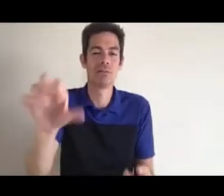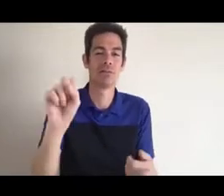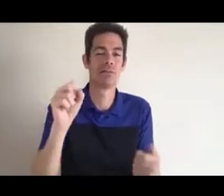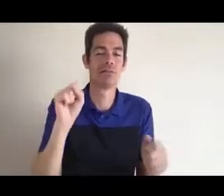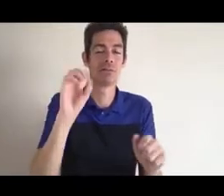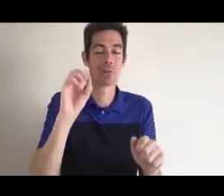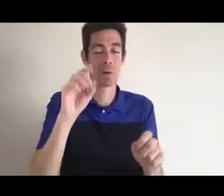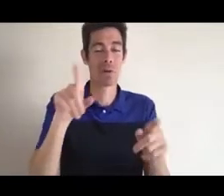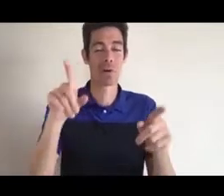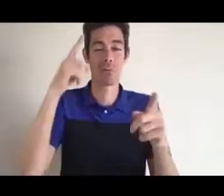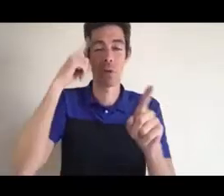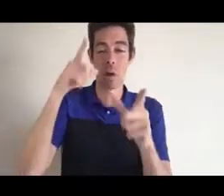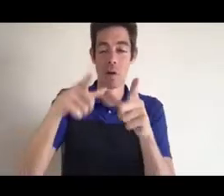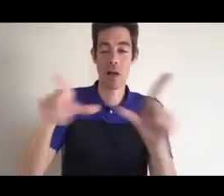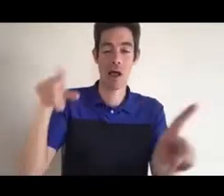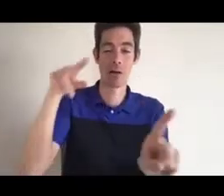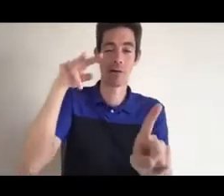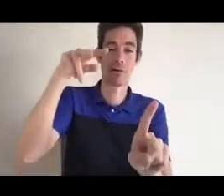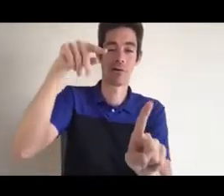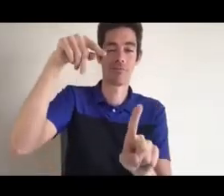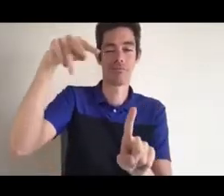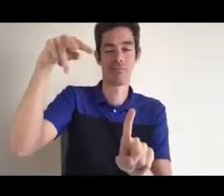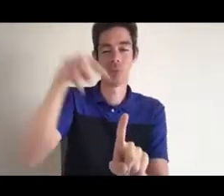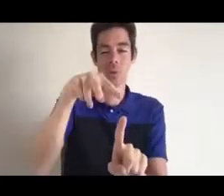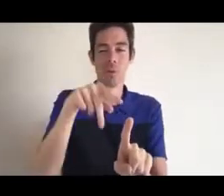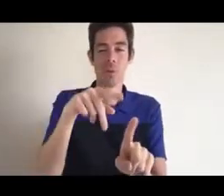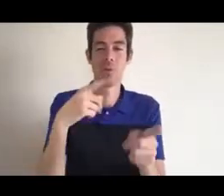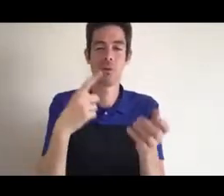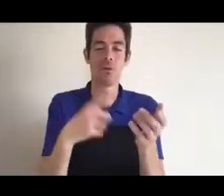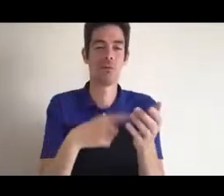It's quick to sign unless, but